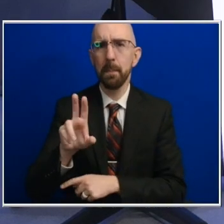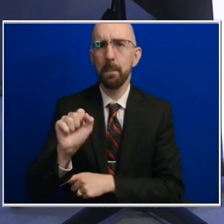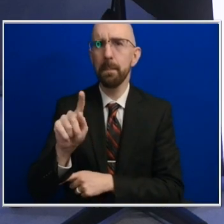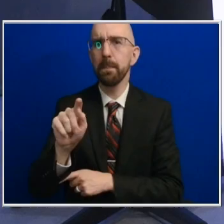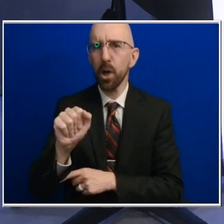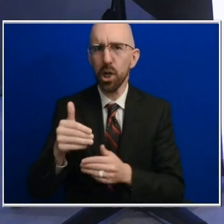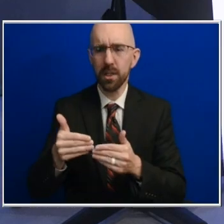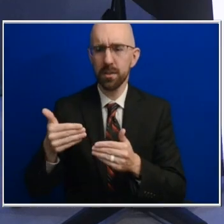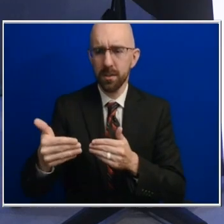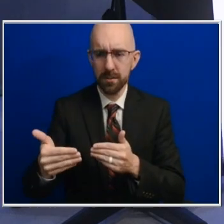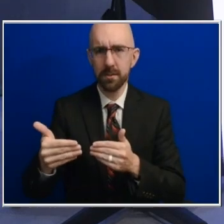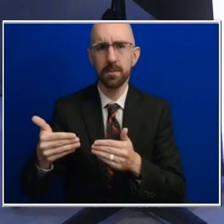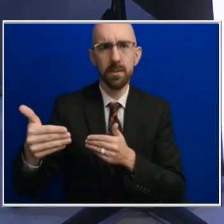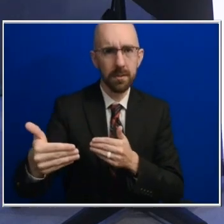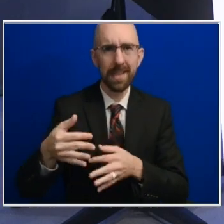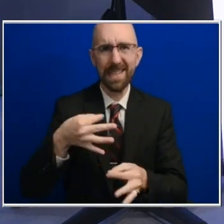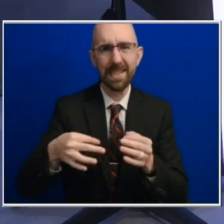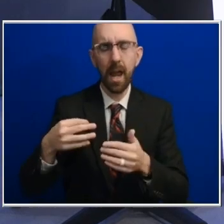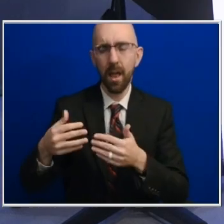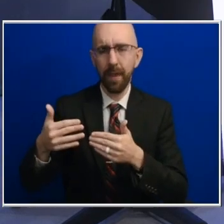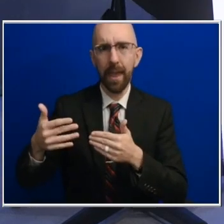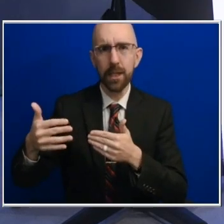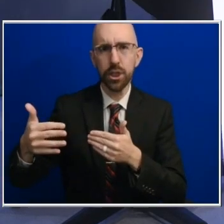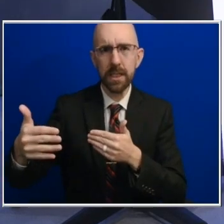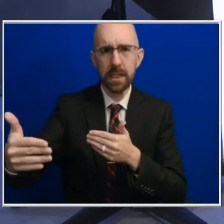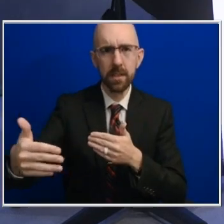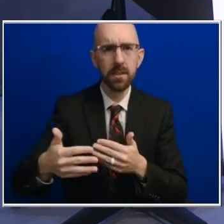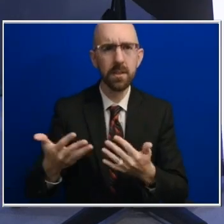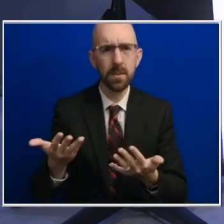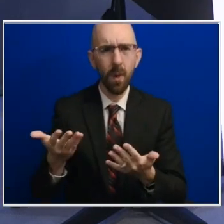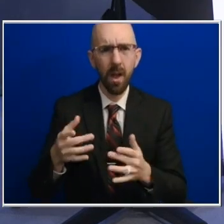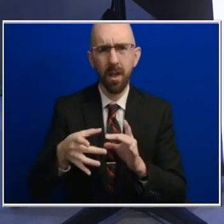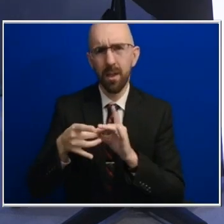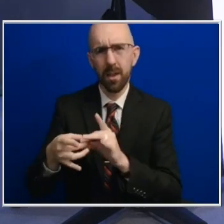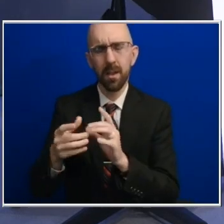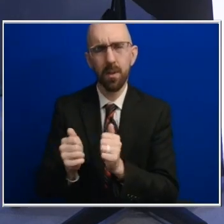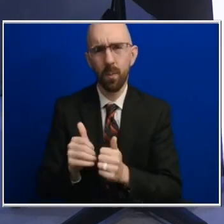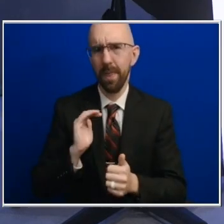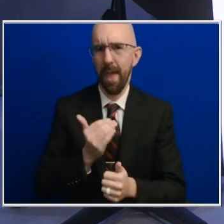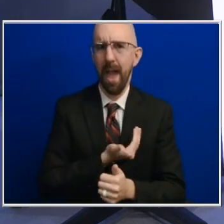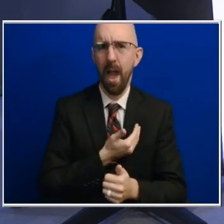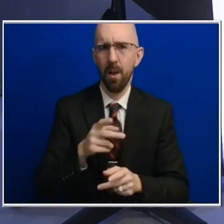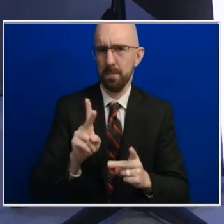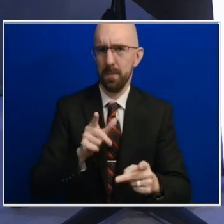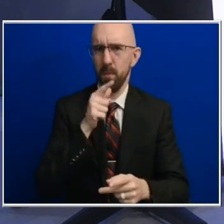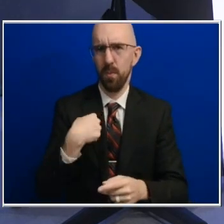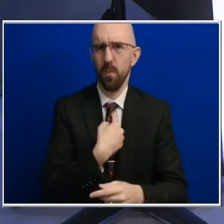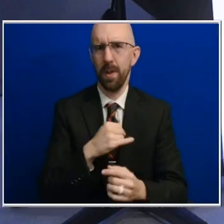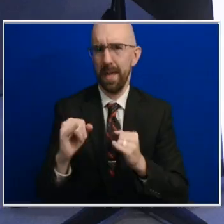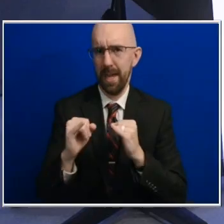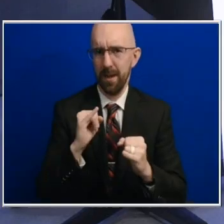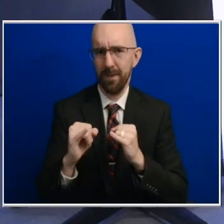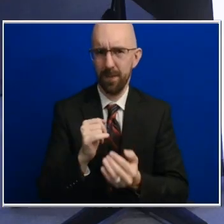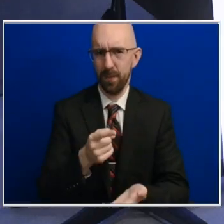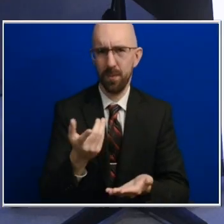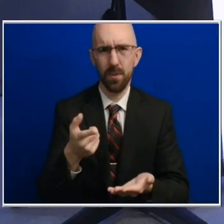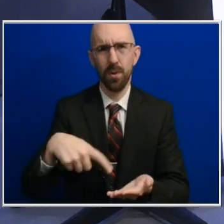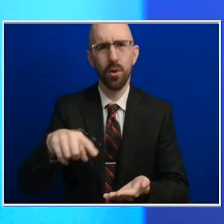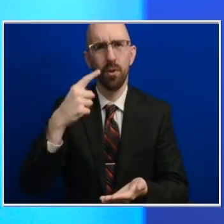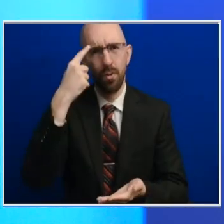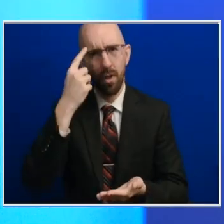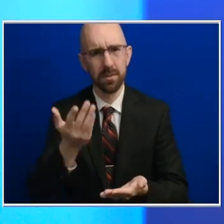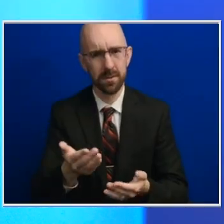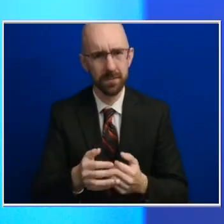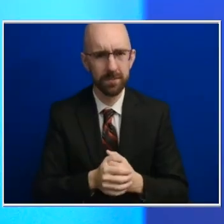steady pace, and kind of correlate what we just heard from our folks who were interviewed there? Dr. Troen, what are your thoughts? Well,